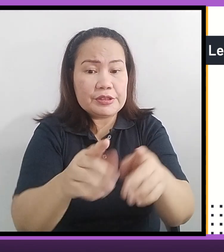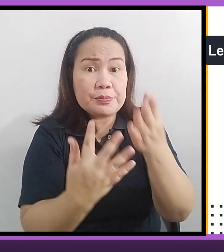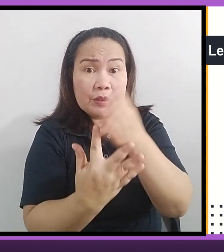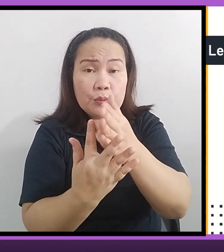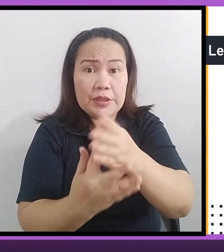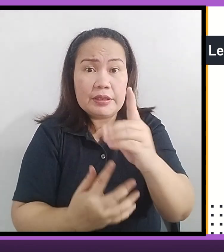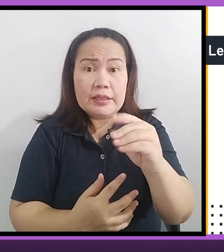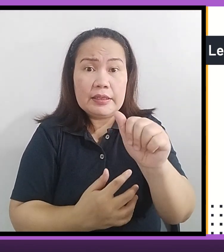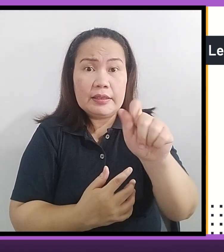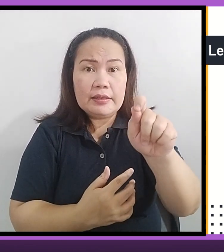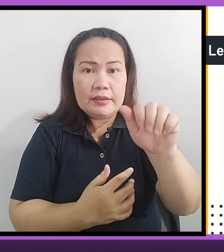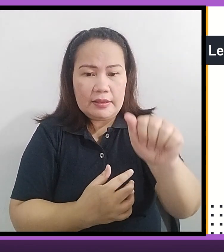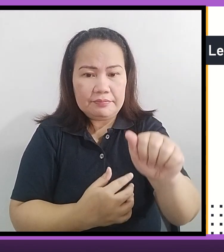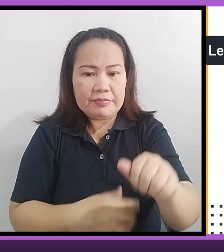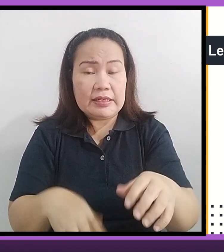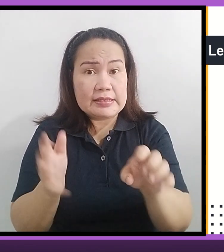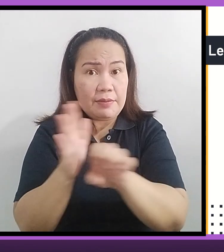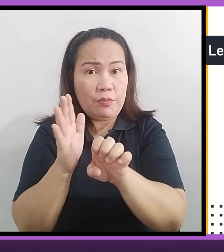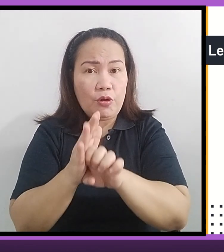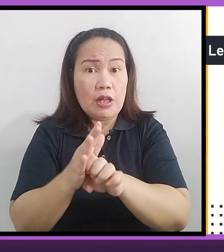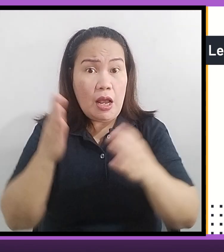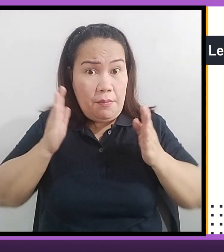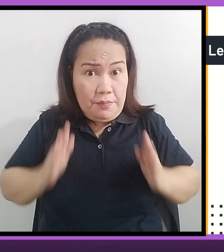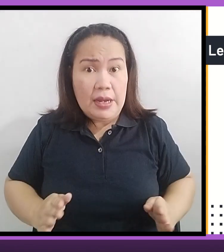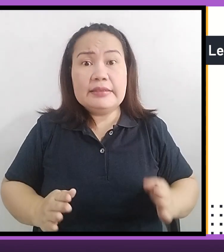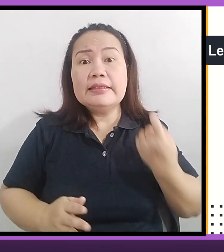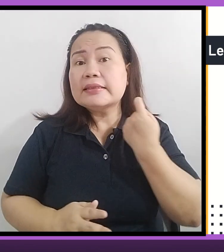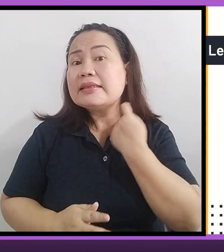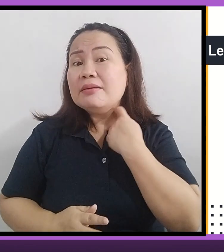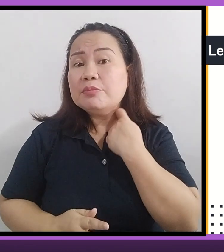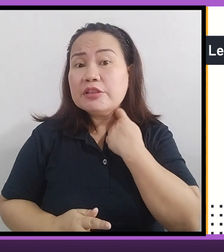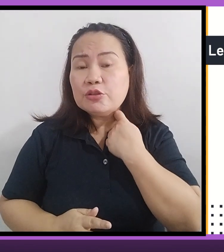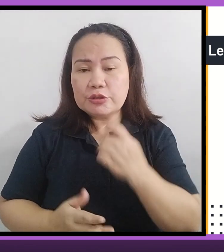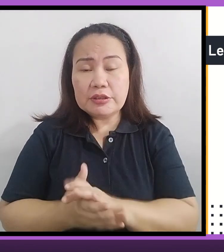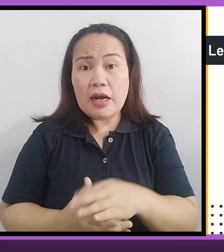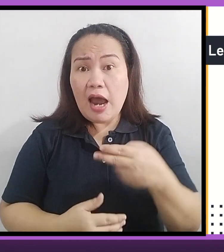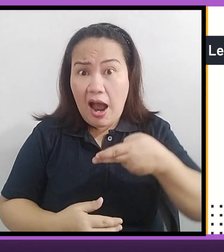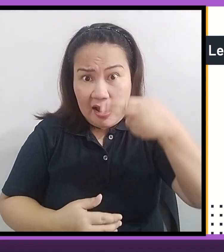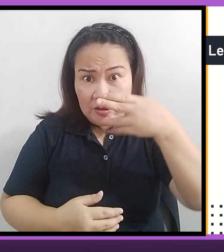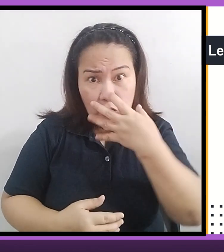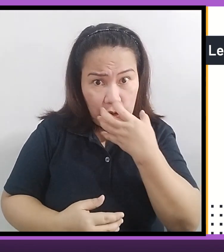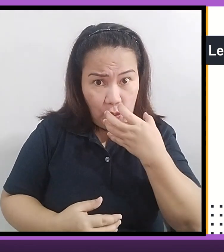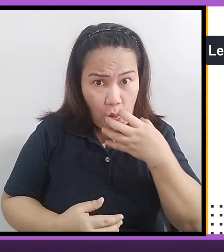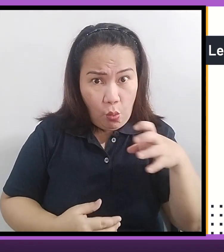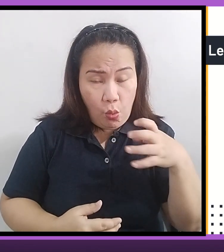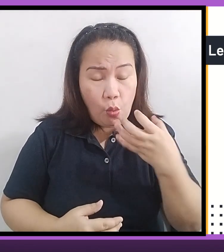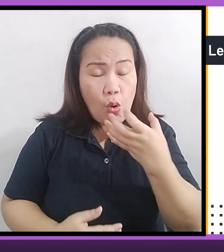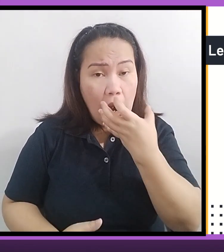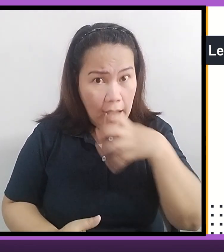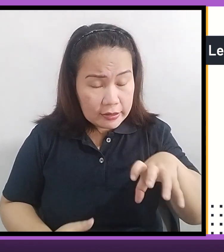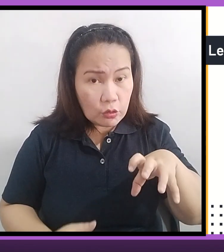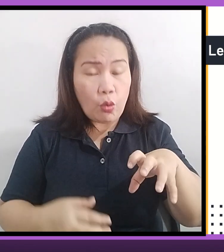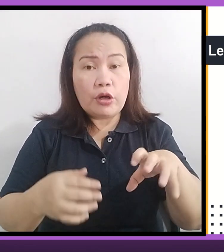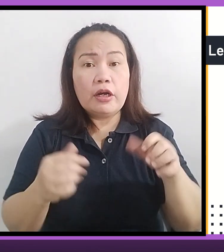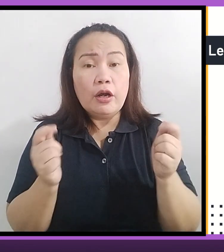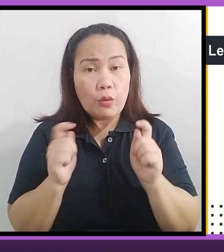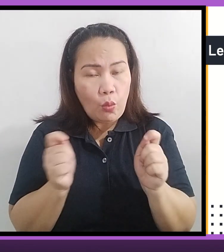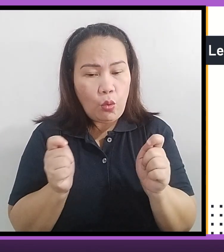body temperature and the intelligence quotient. So when you say the intelligence quotient, it is